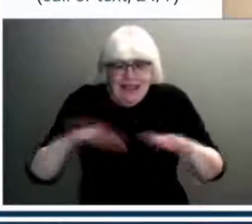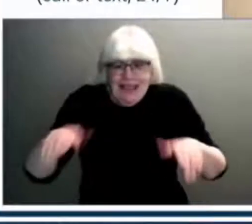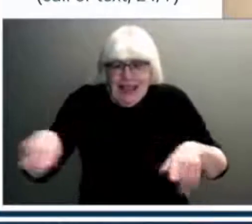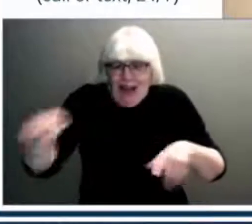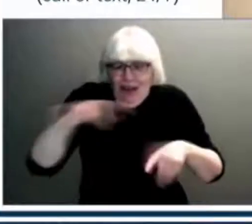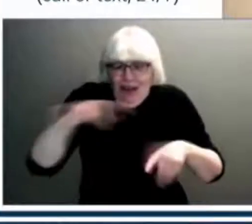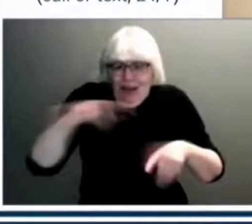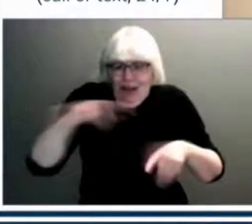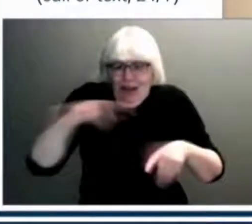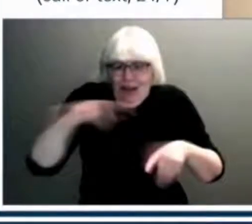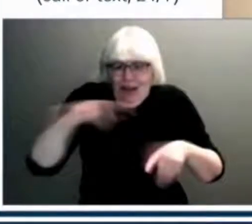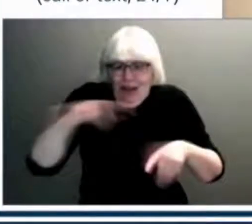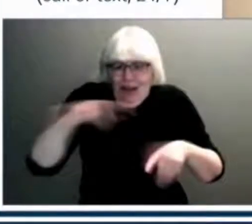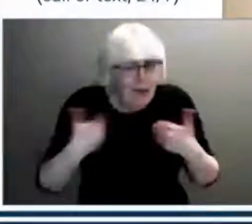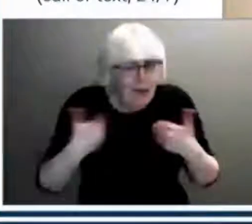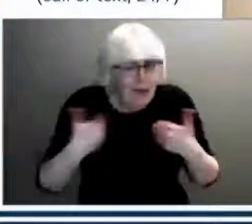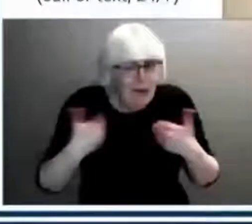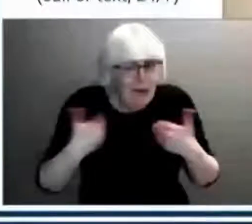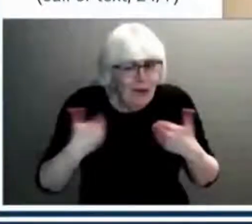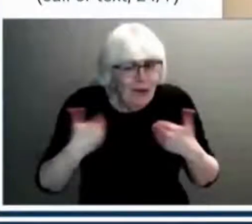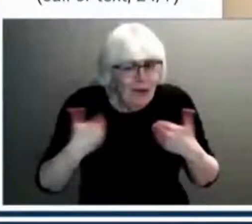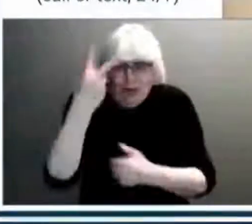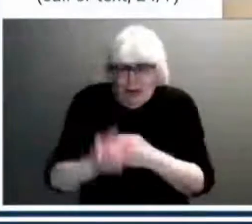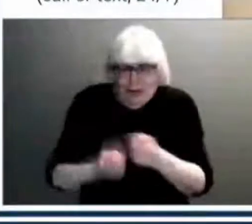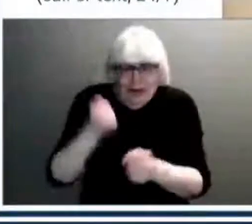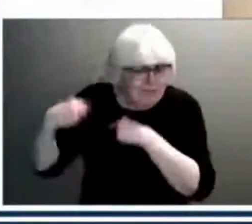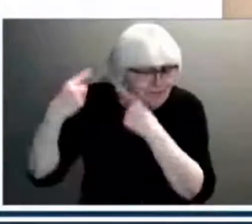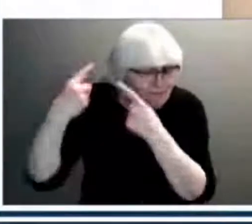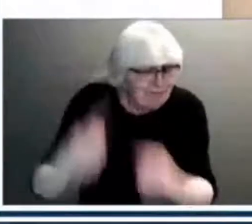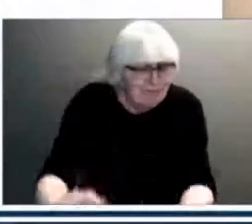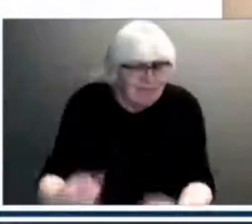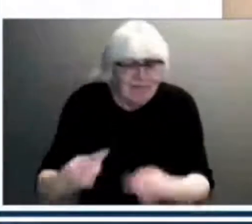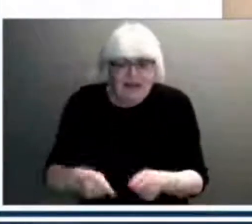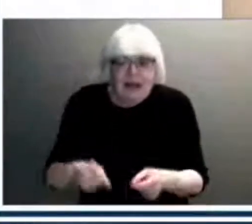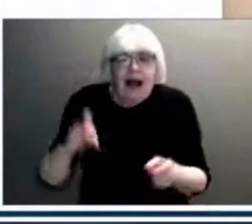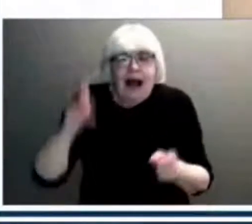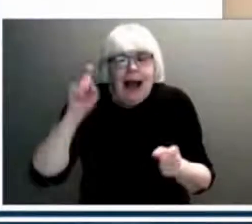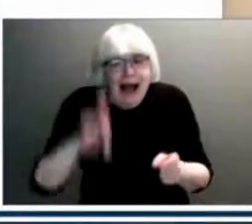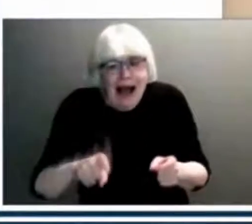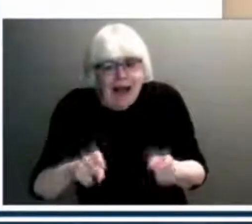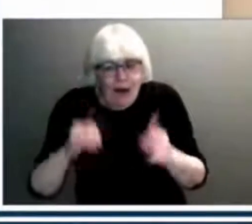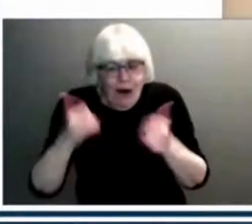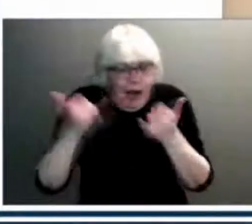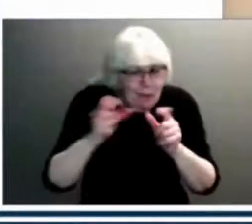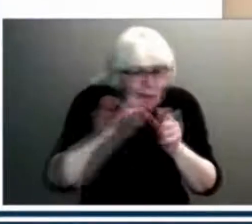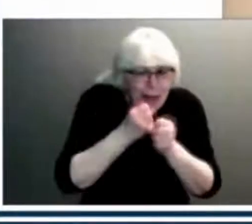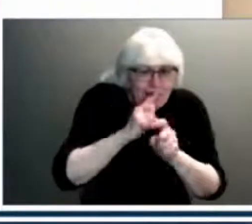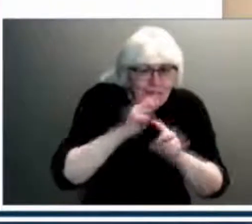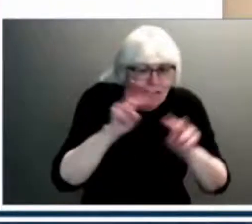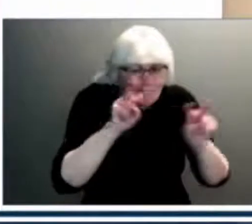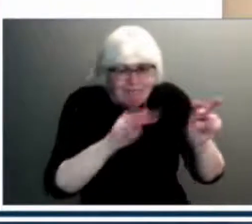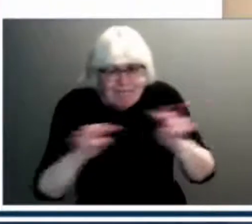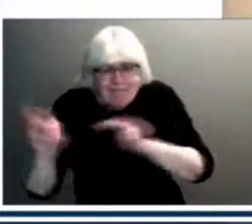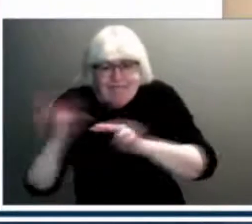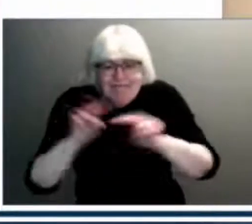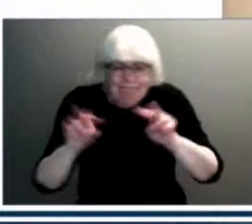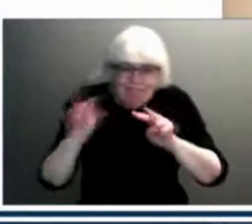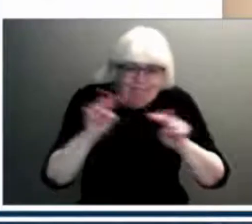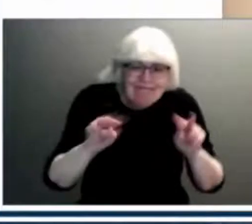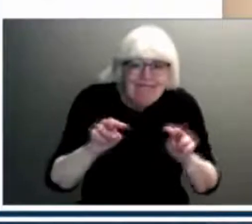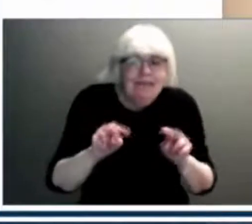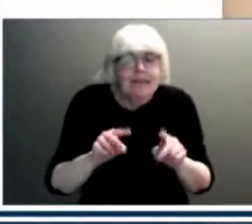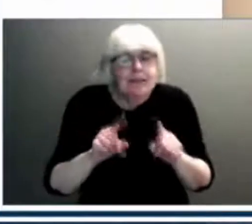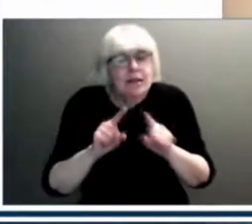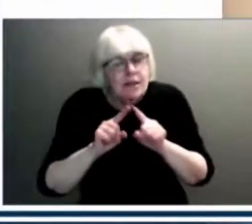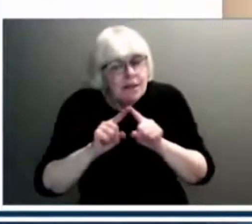years. And so we're going to have to pay attention to that. But quite frankly, the ability to